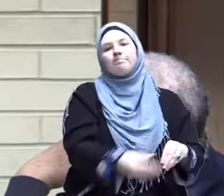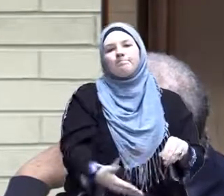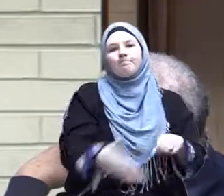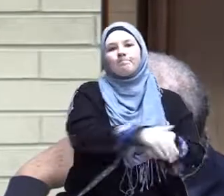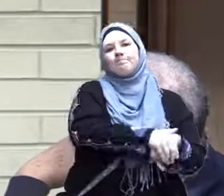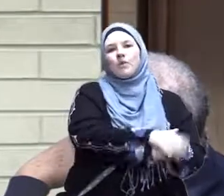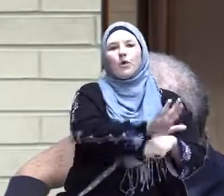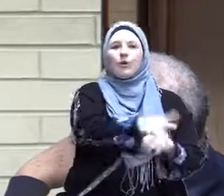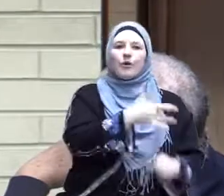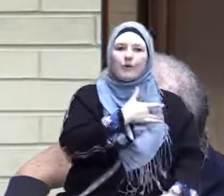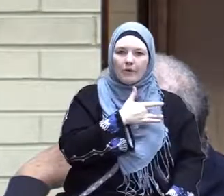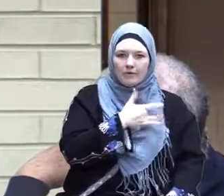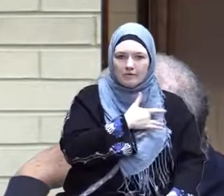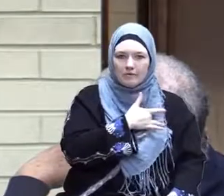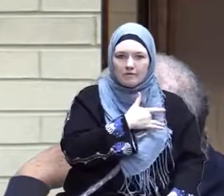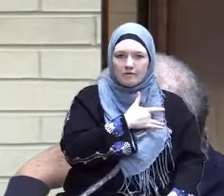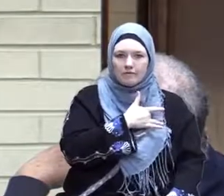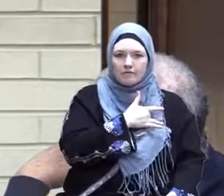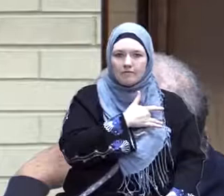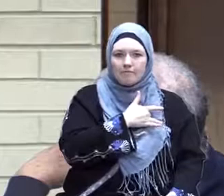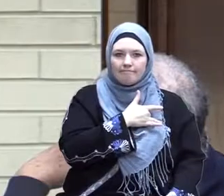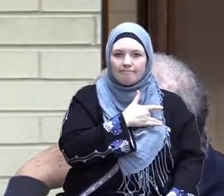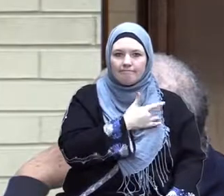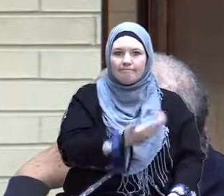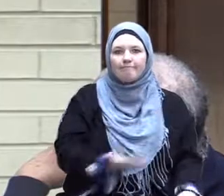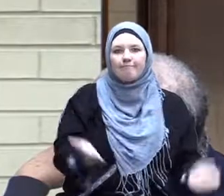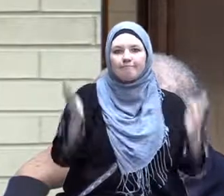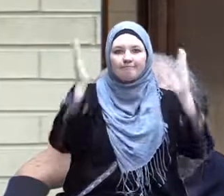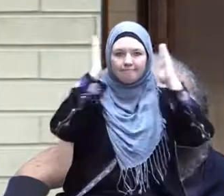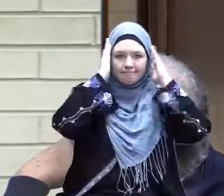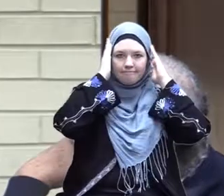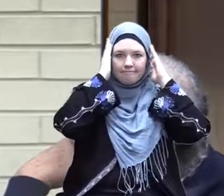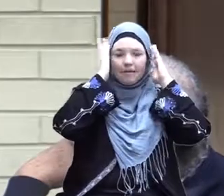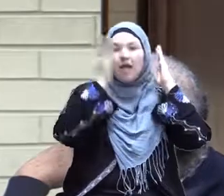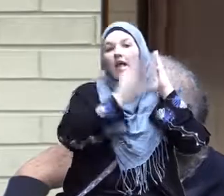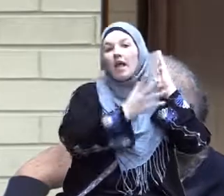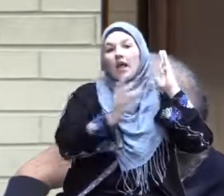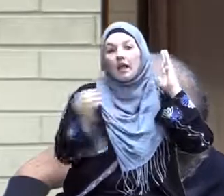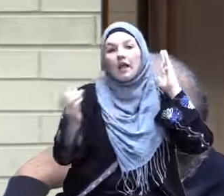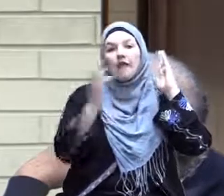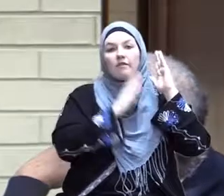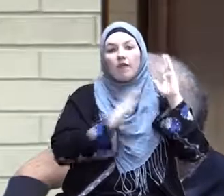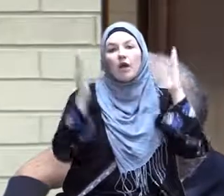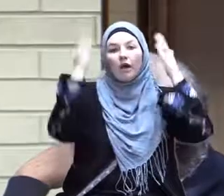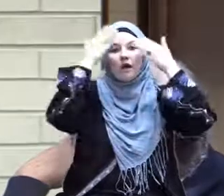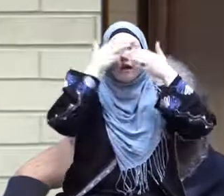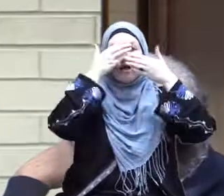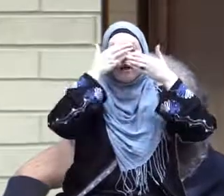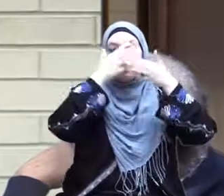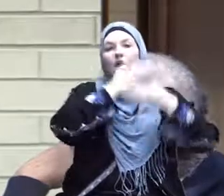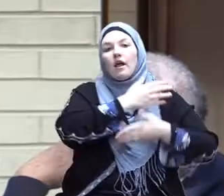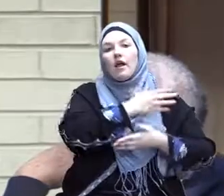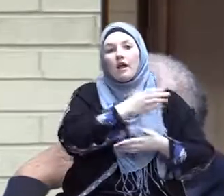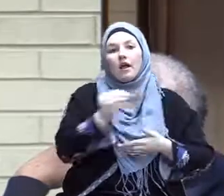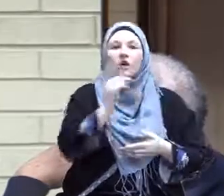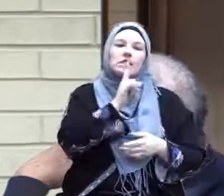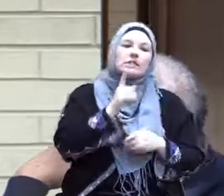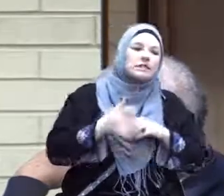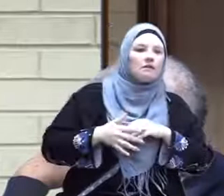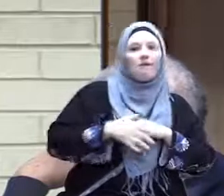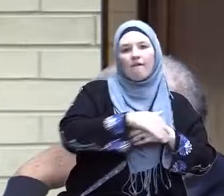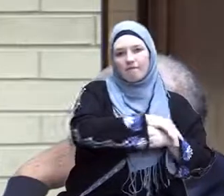hearts and on their hearings and on their eyes and sight, there is a